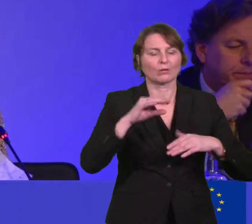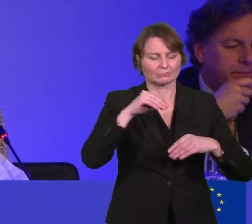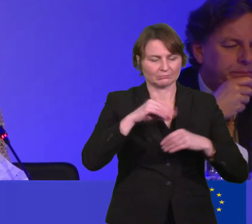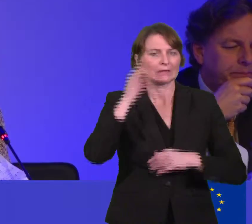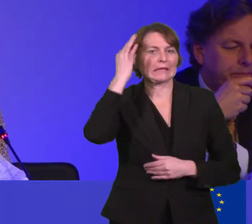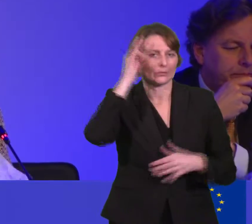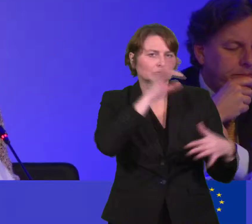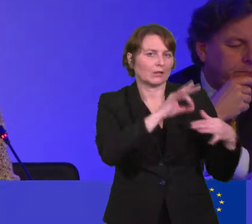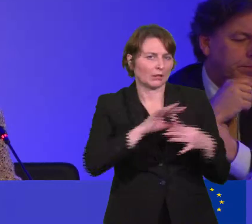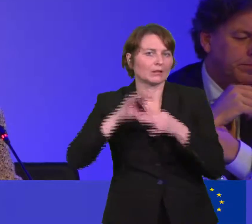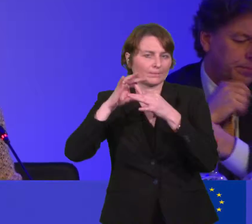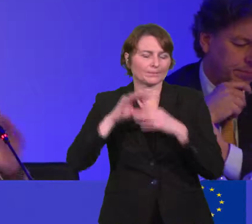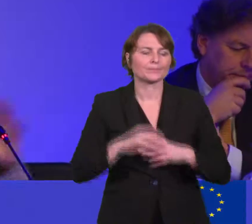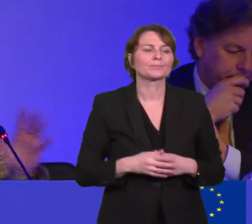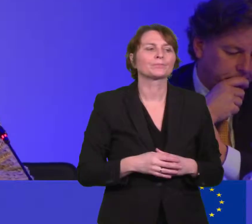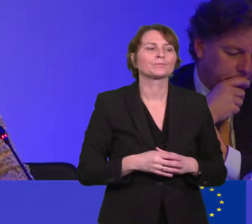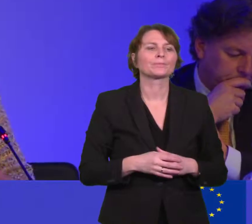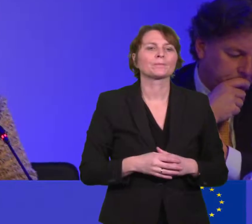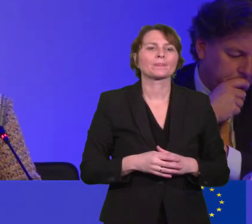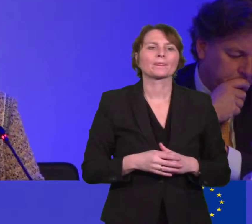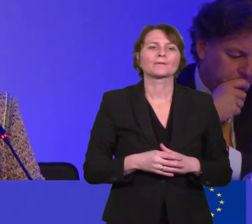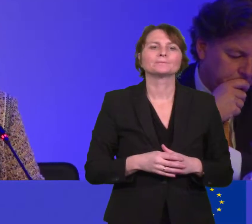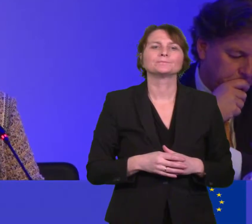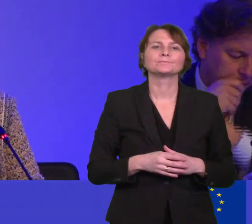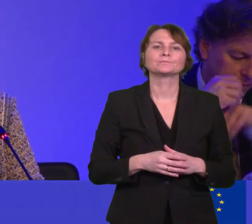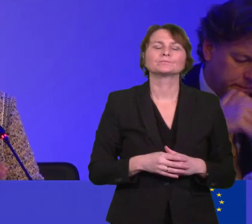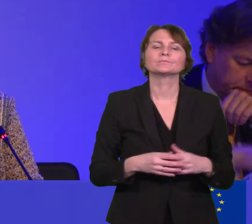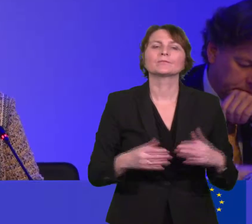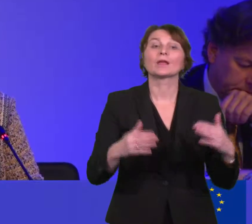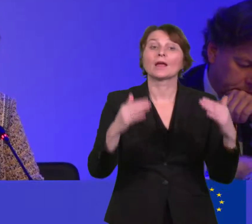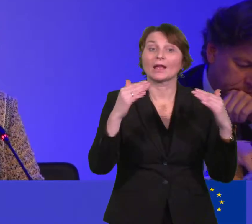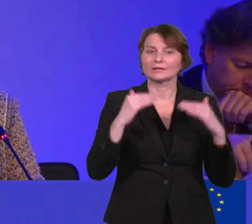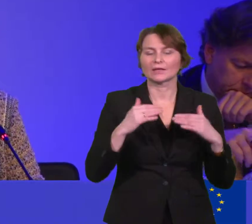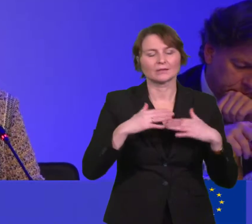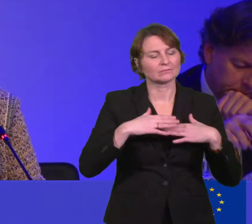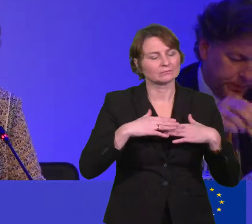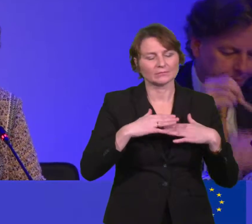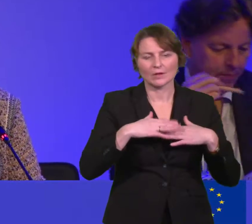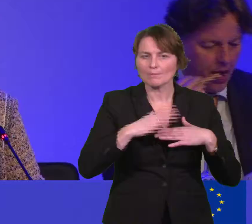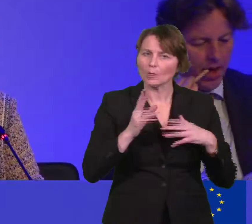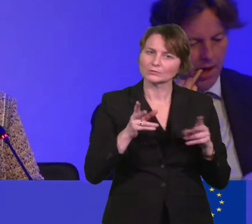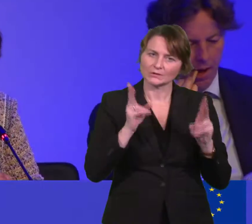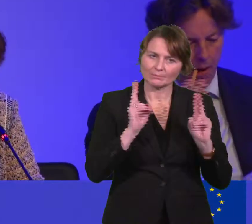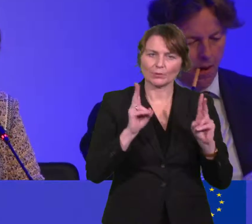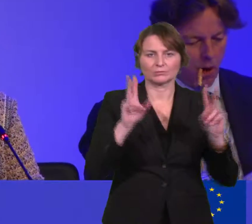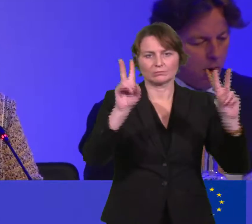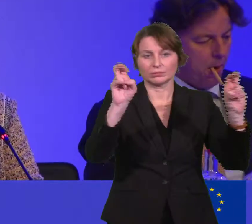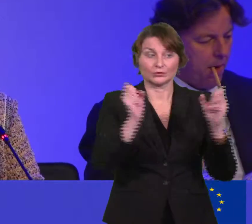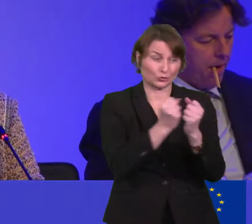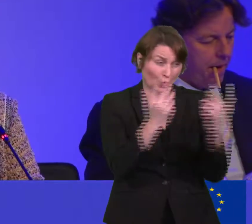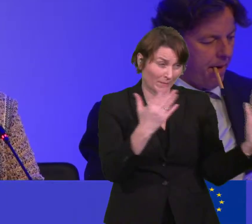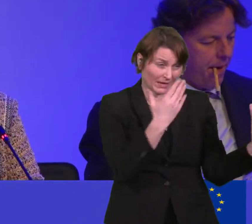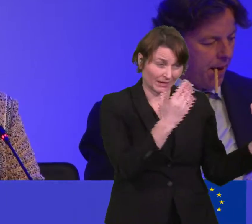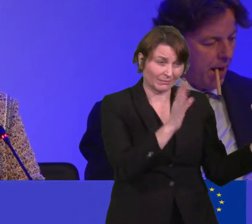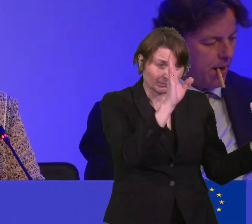Council. And then let me go to the really most significant subject that so many of